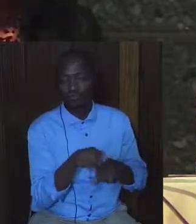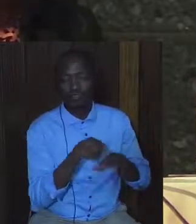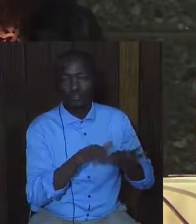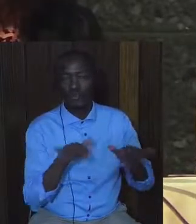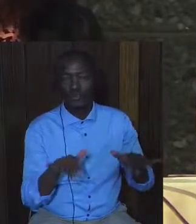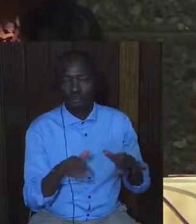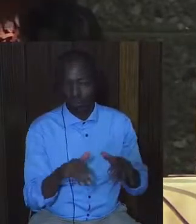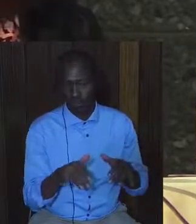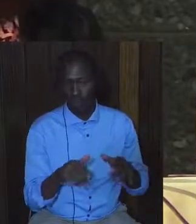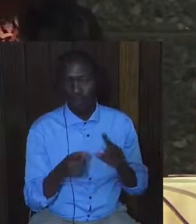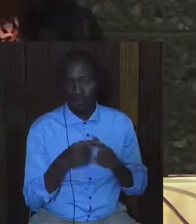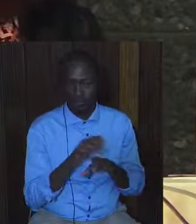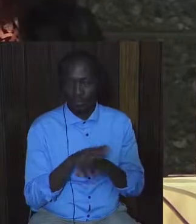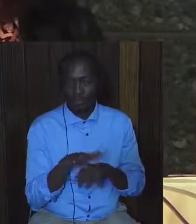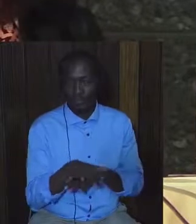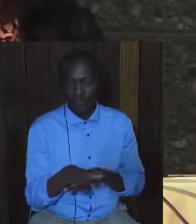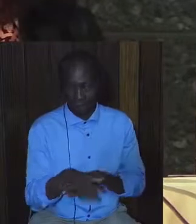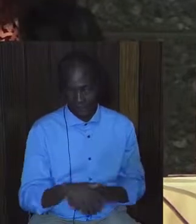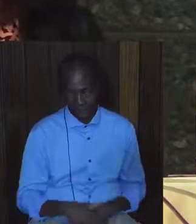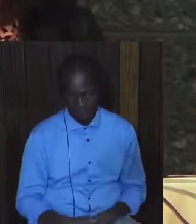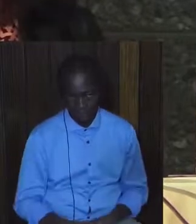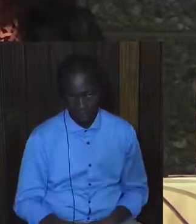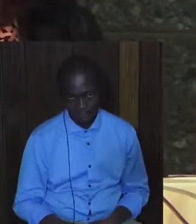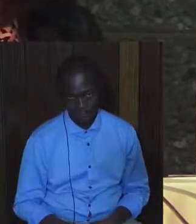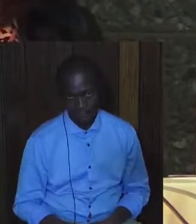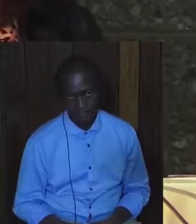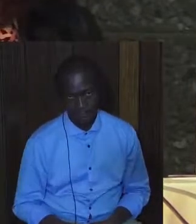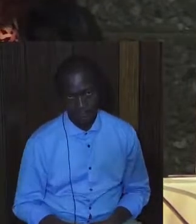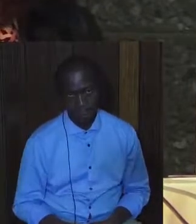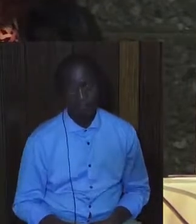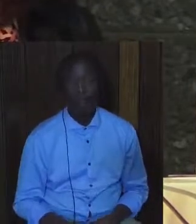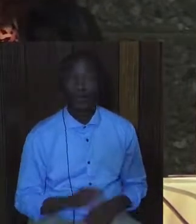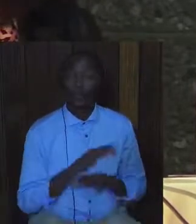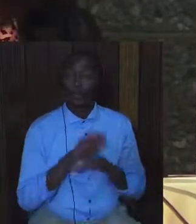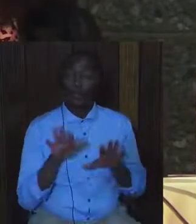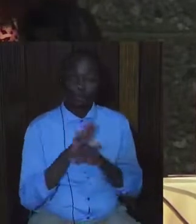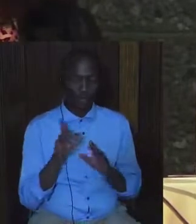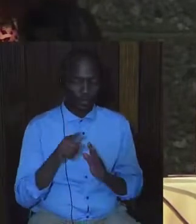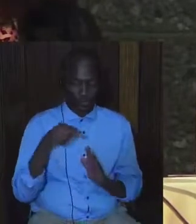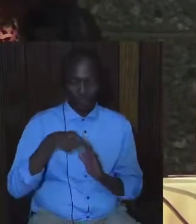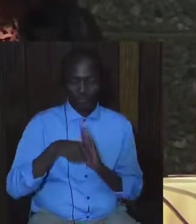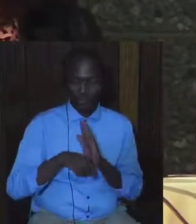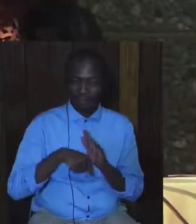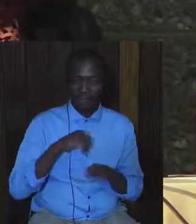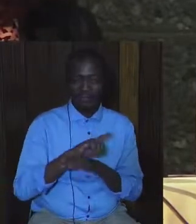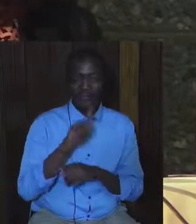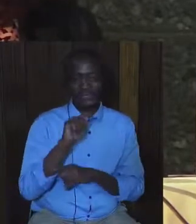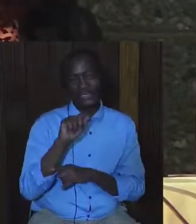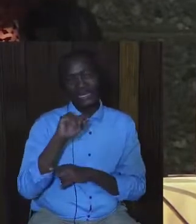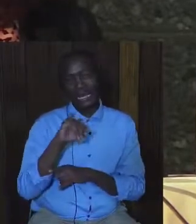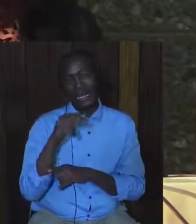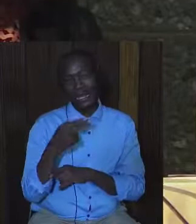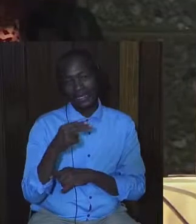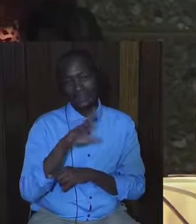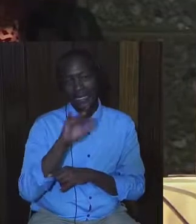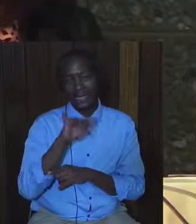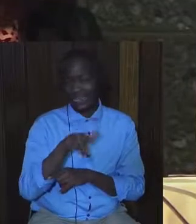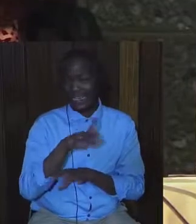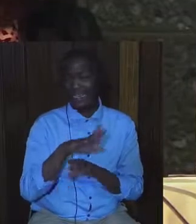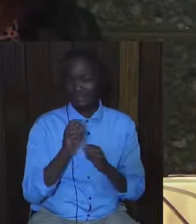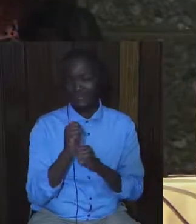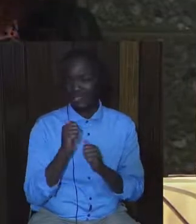particular members on the reserve. Chair, we will not go into further detail on the TIH. I think that has been